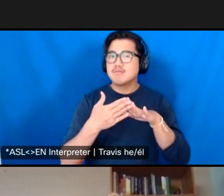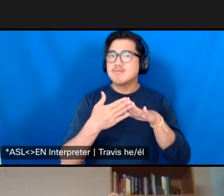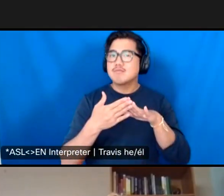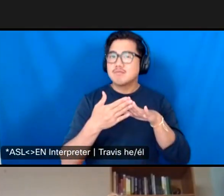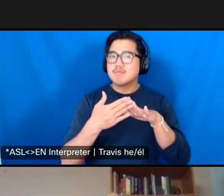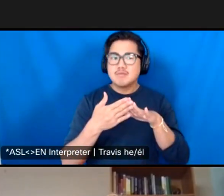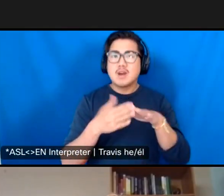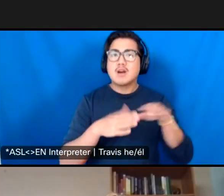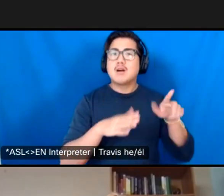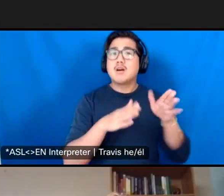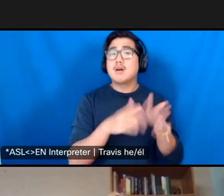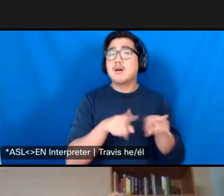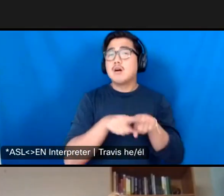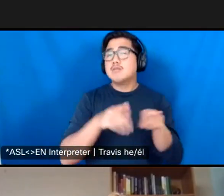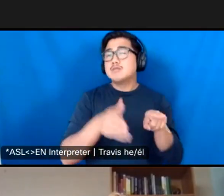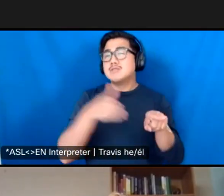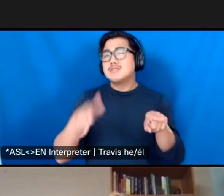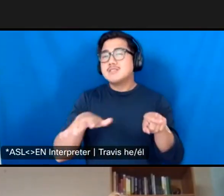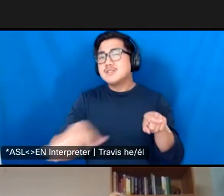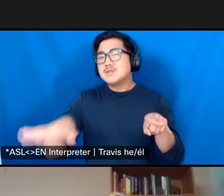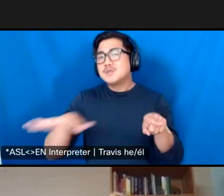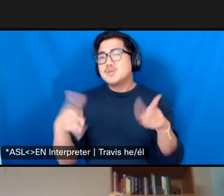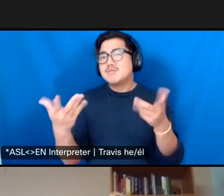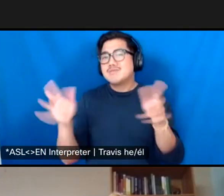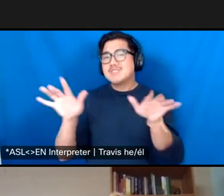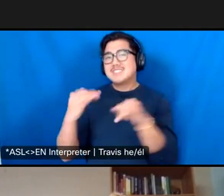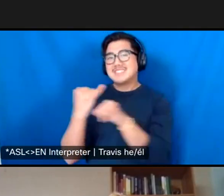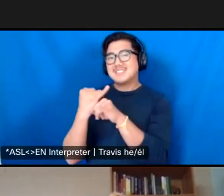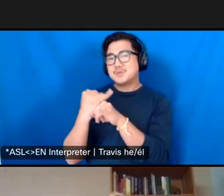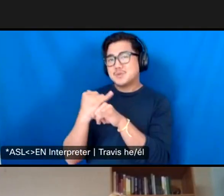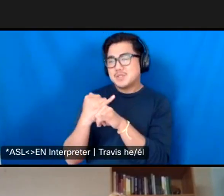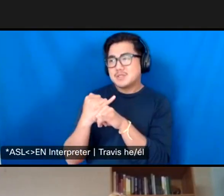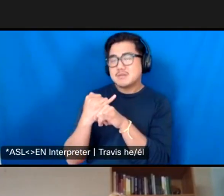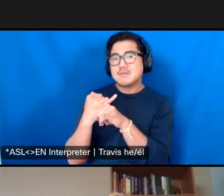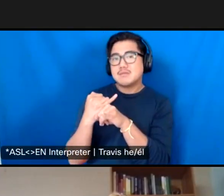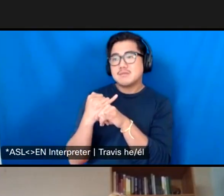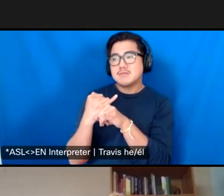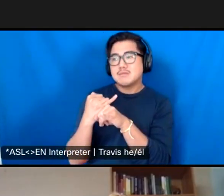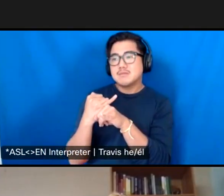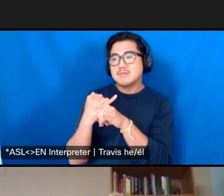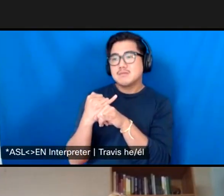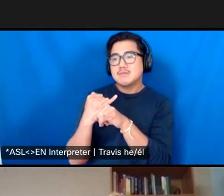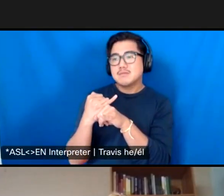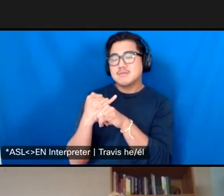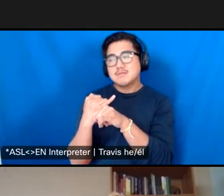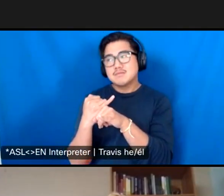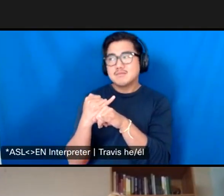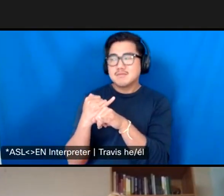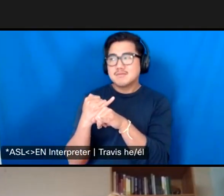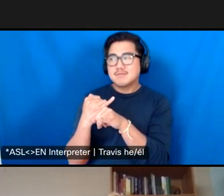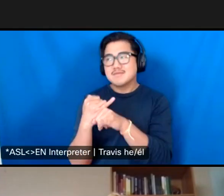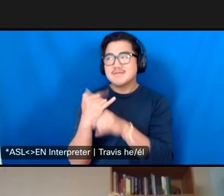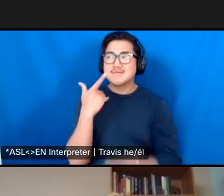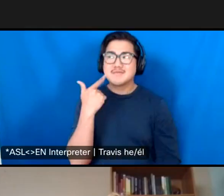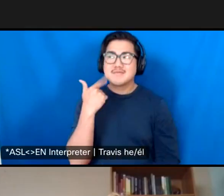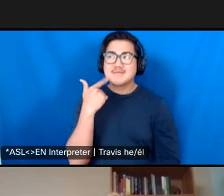further, institutions that is maybe it's a point